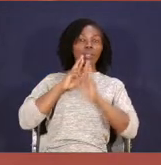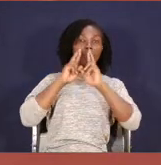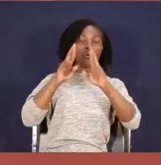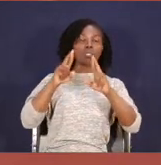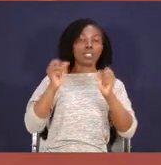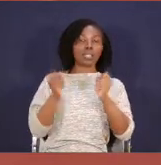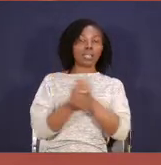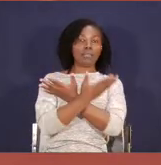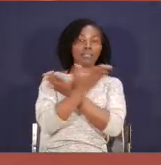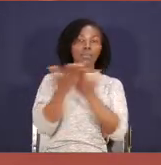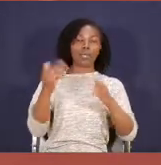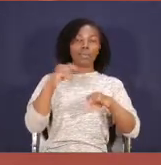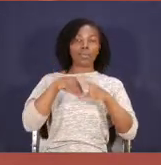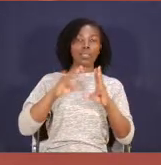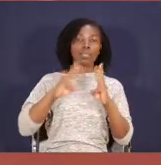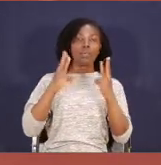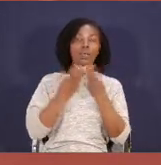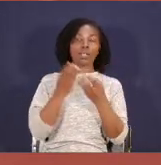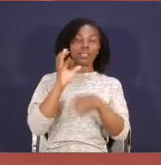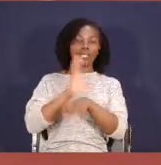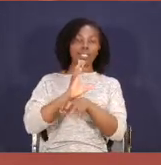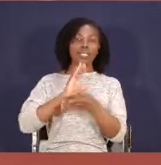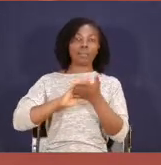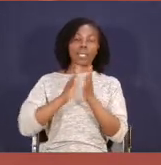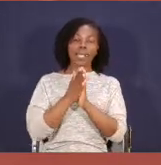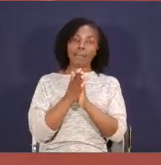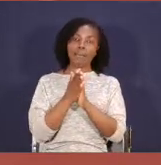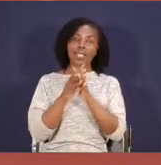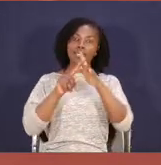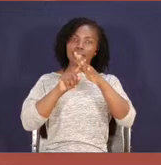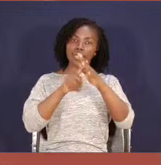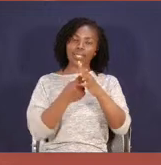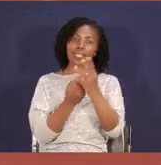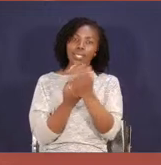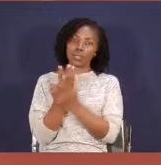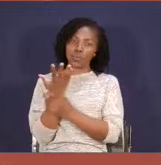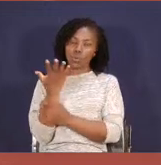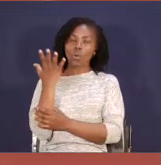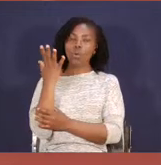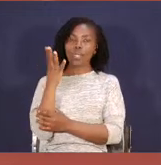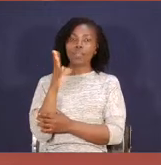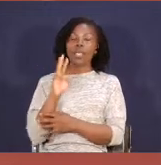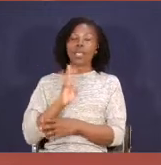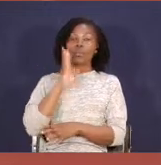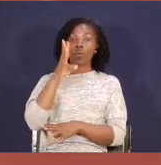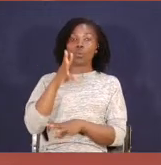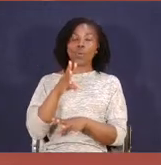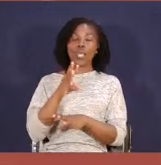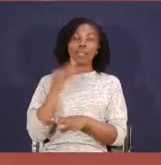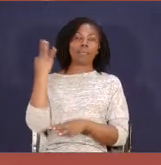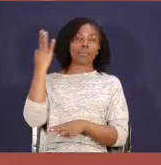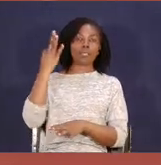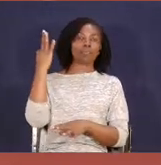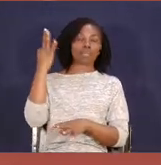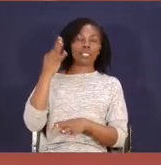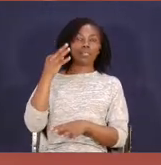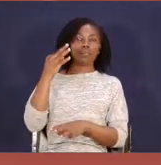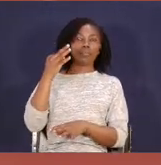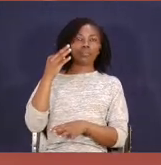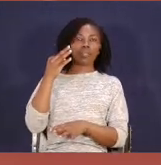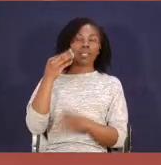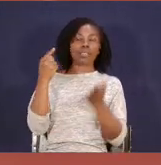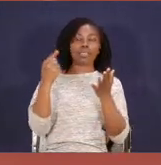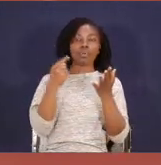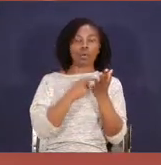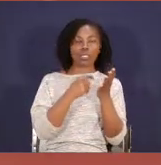planted. This pastor here you see, my prayer is this, that we shall preach the gospel in Europe. We